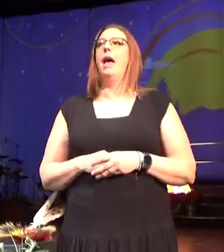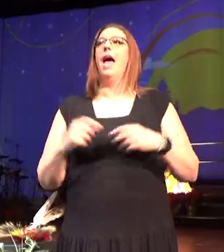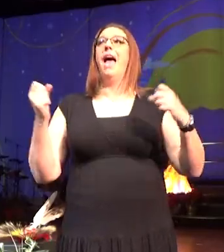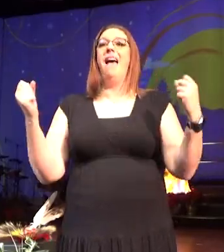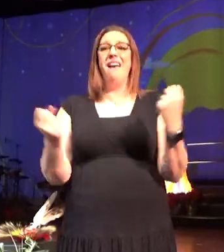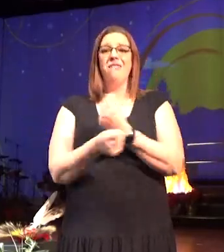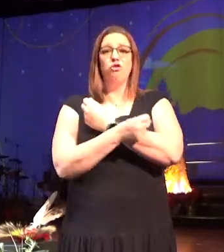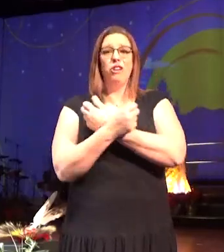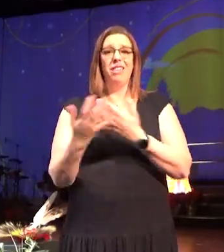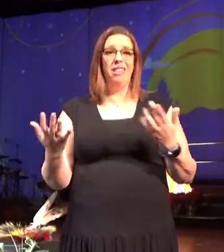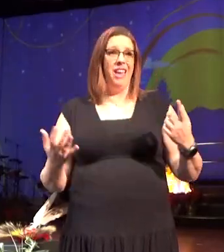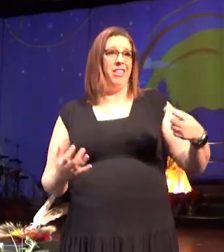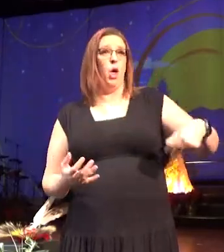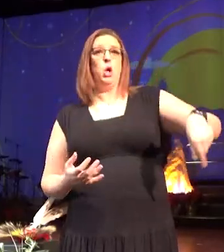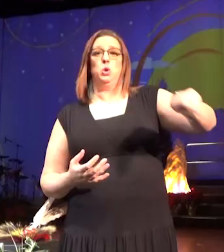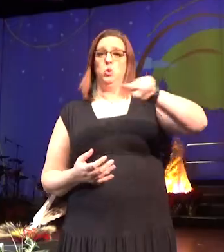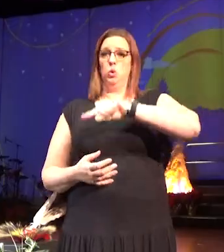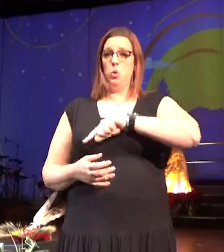Everything that you do in life,